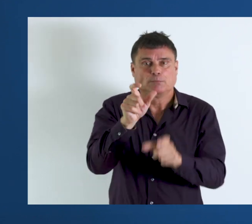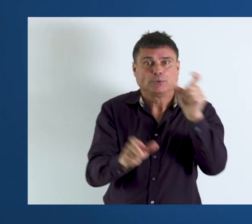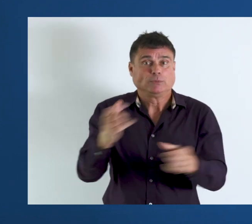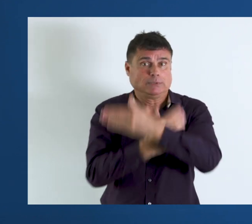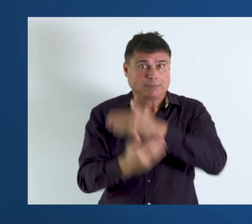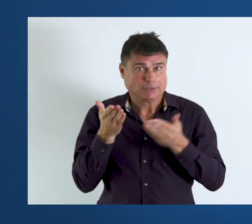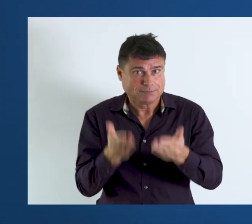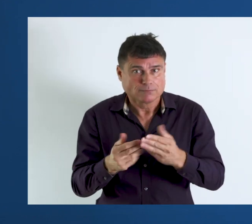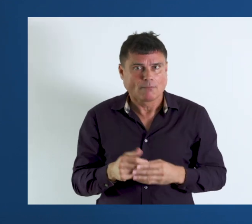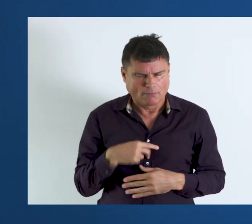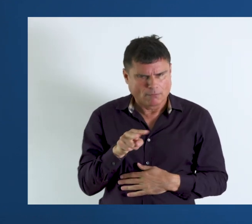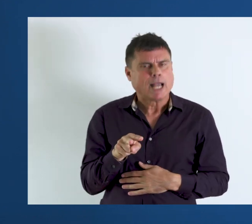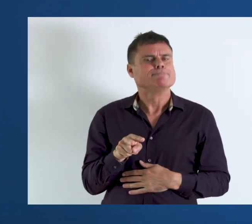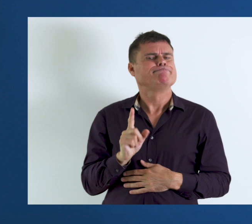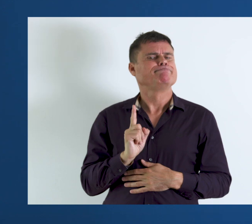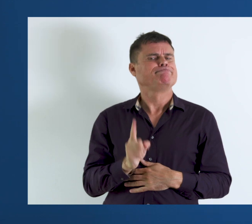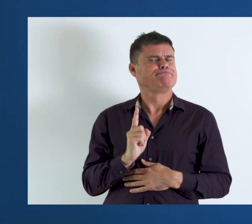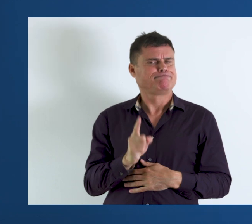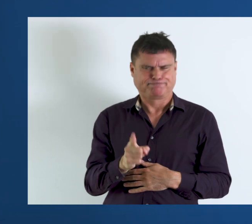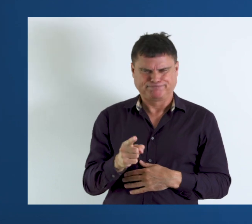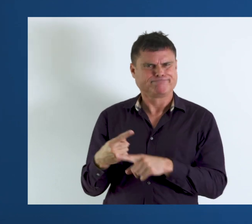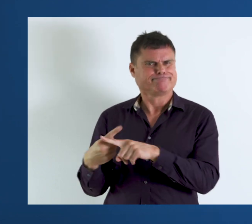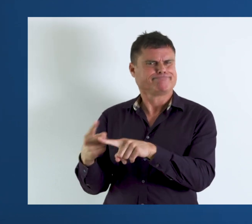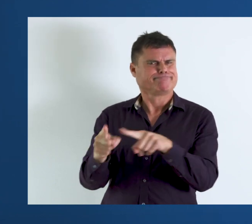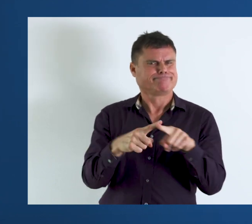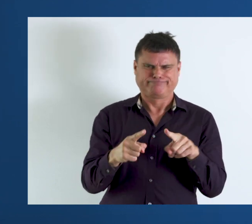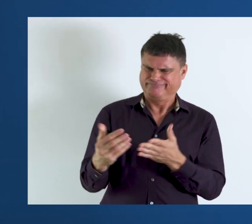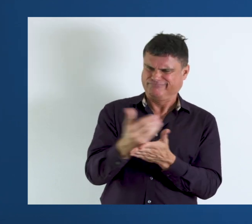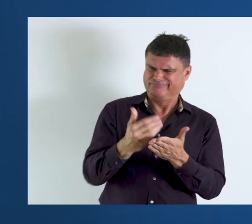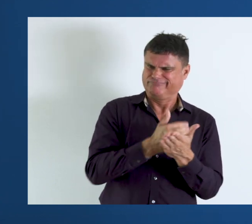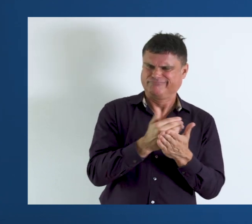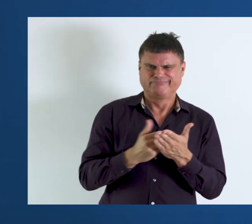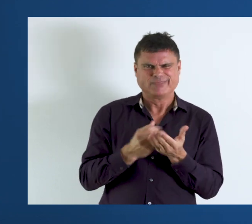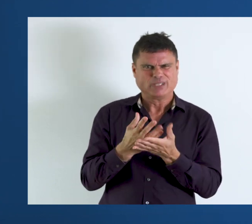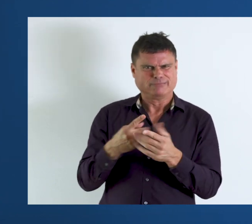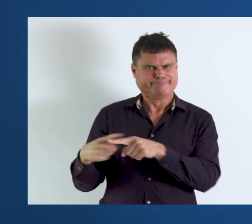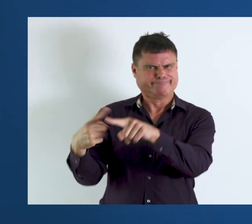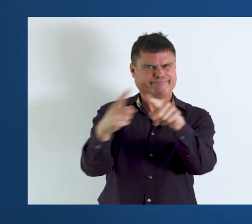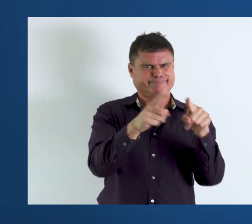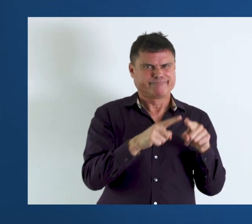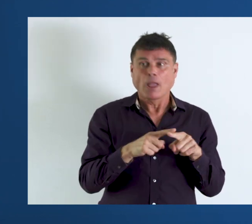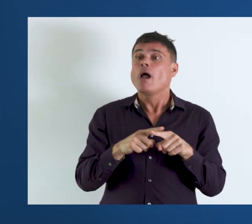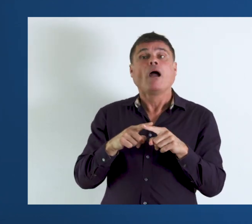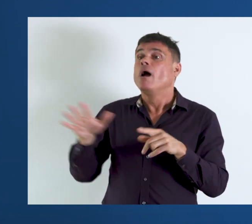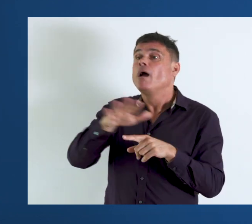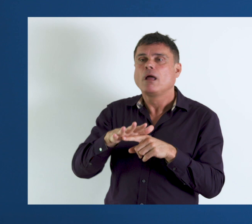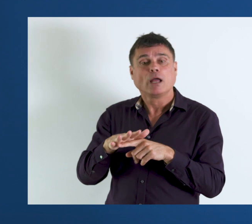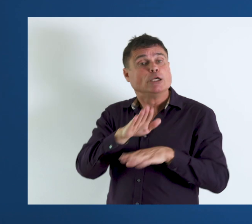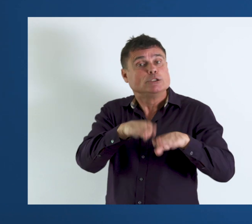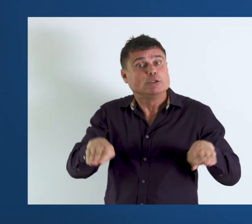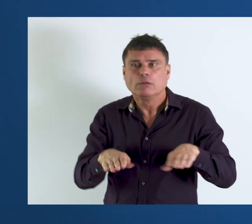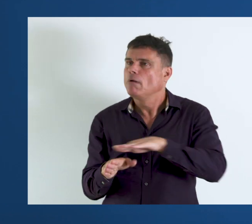And we realise that in all these different data collection efforts, children have been